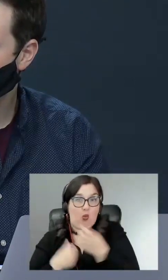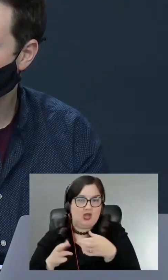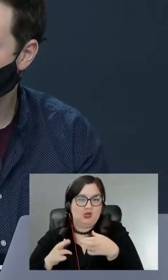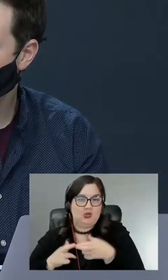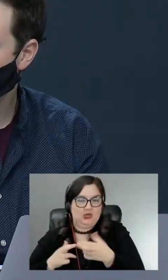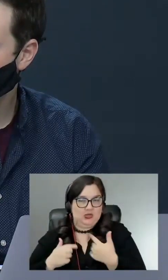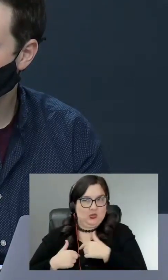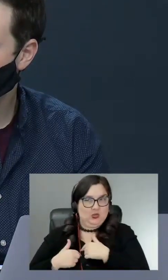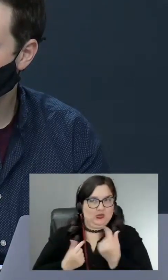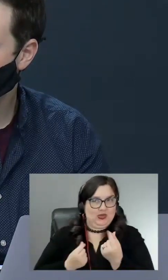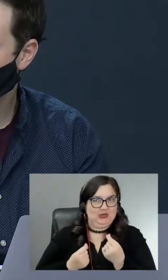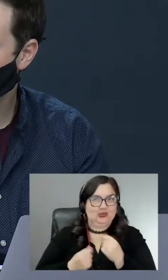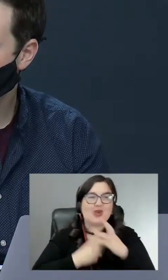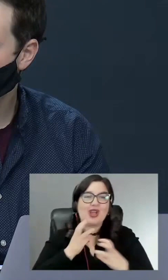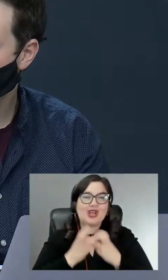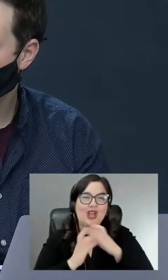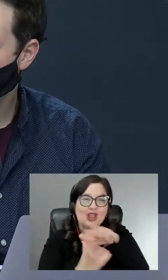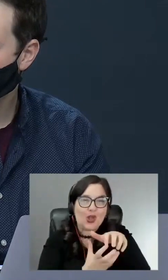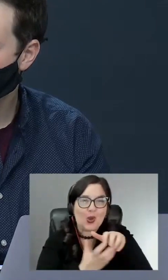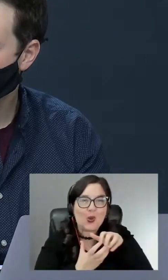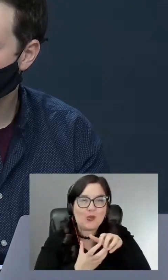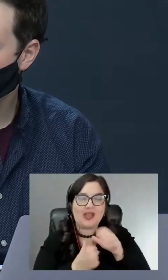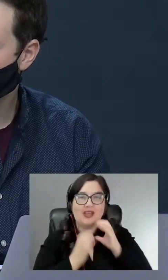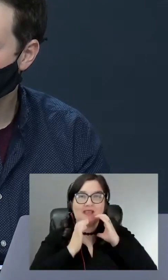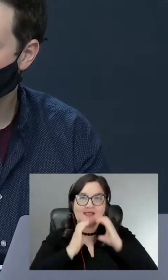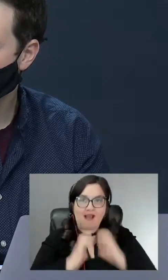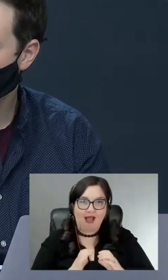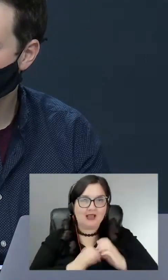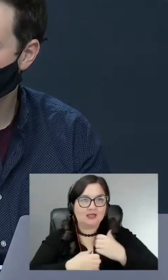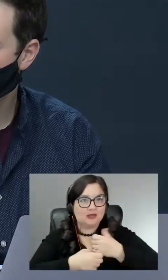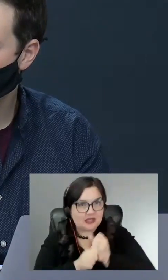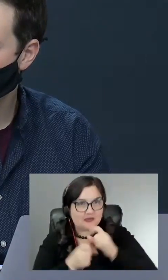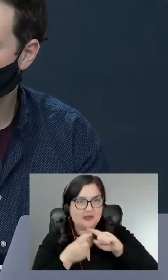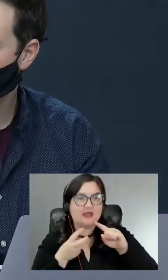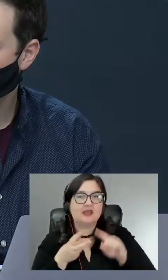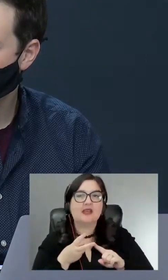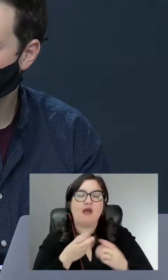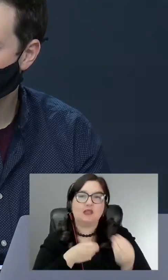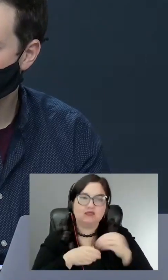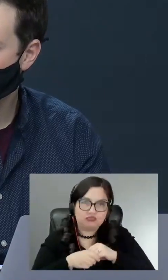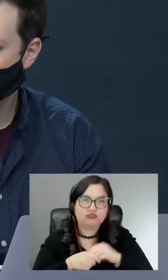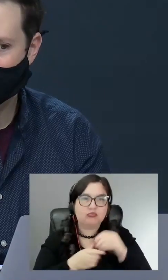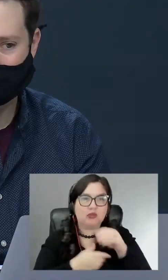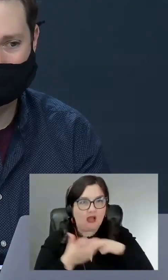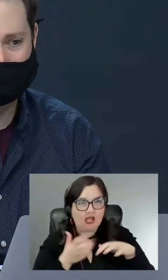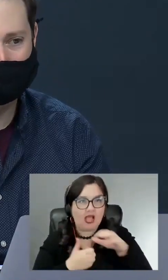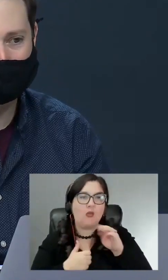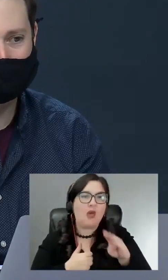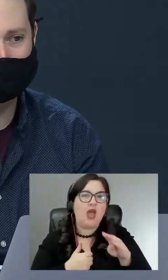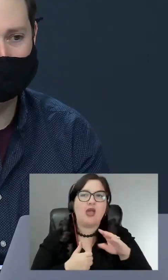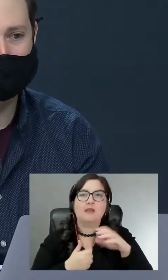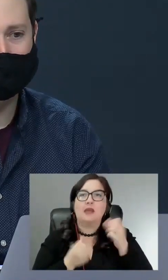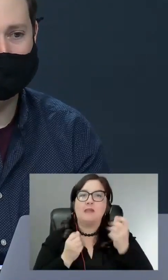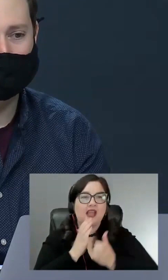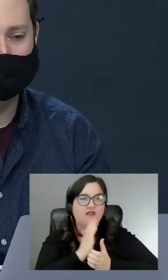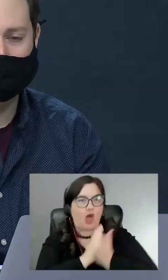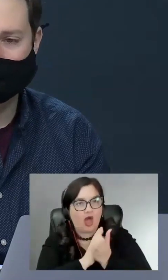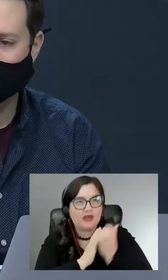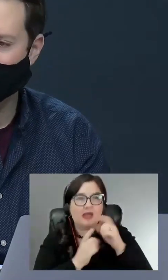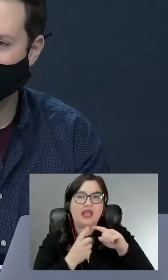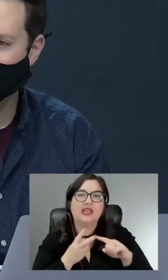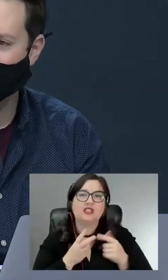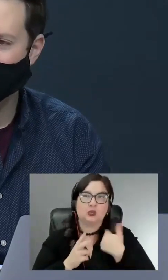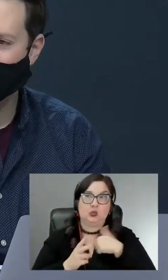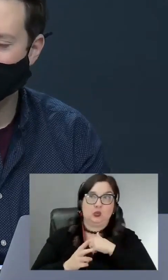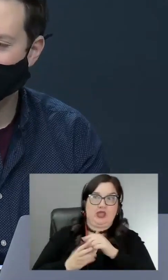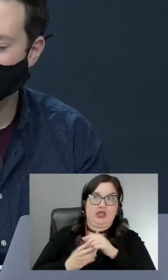and automation we saw customers build, we also built into Cloud WAN. So a lot of the automation and things we've learned from Transit Gateway over the years